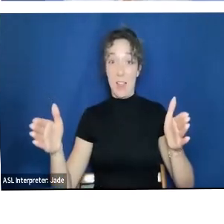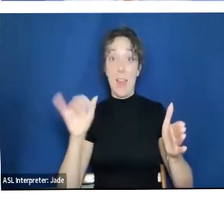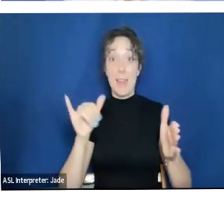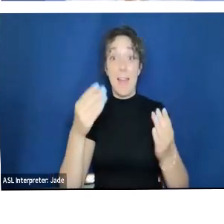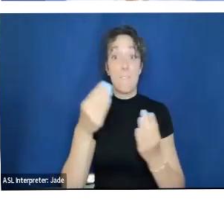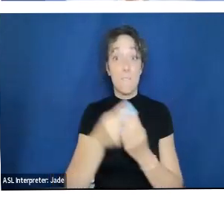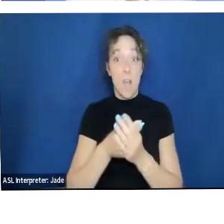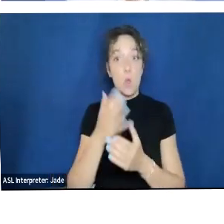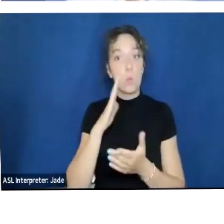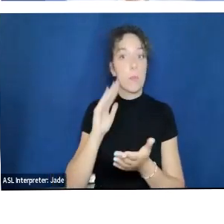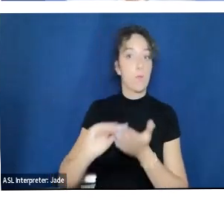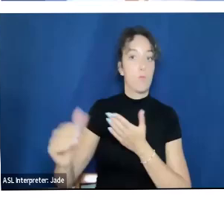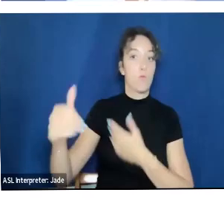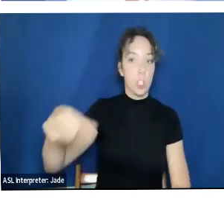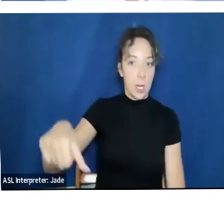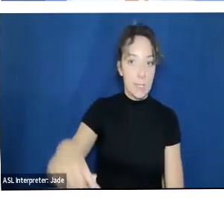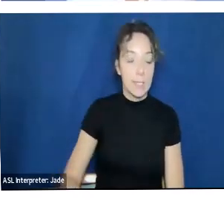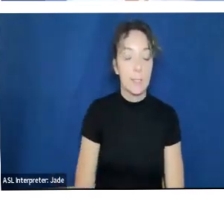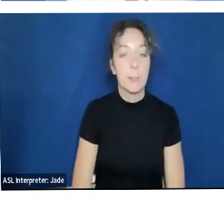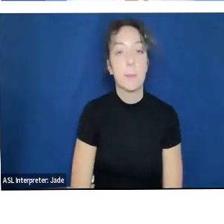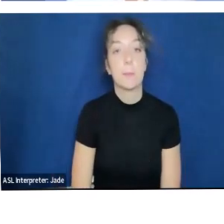rejected.